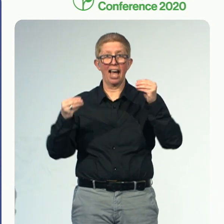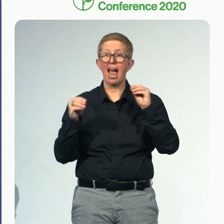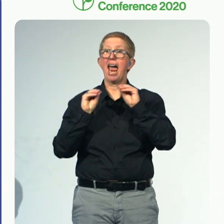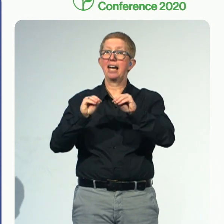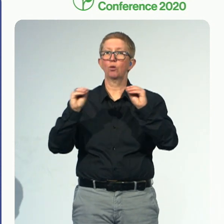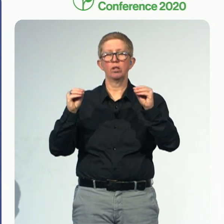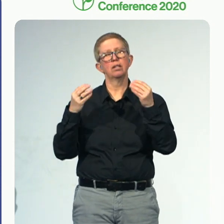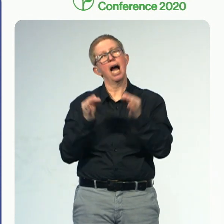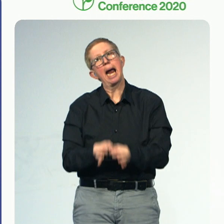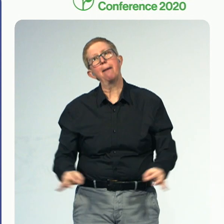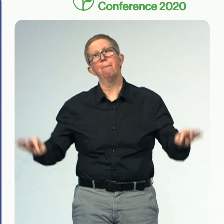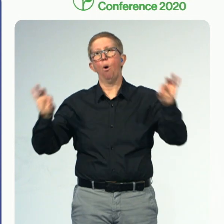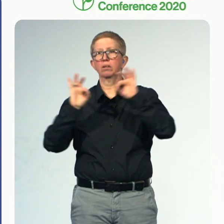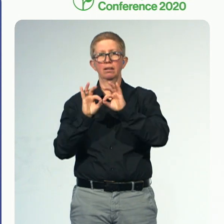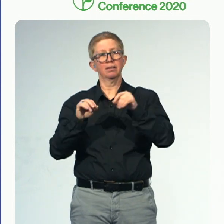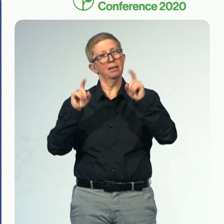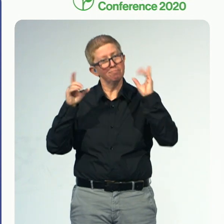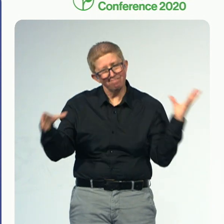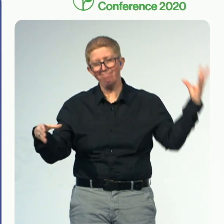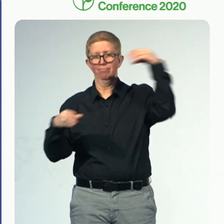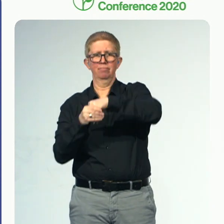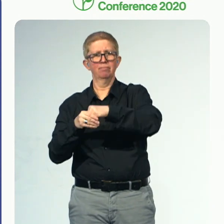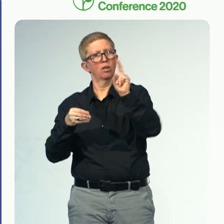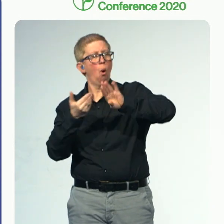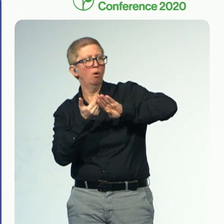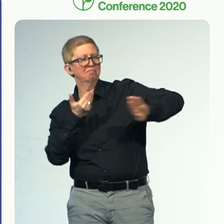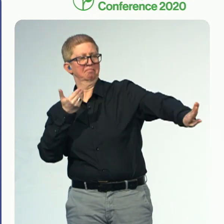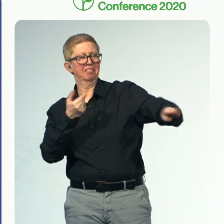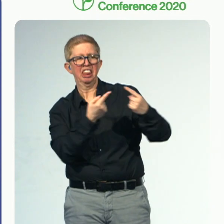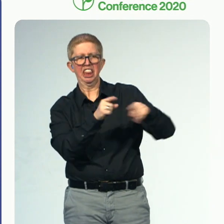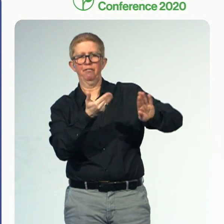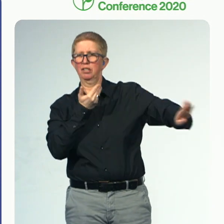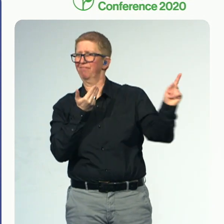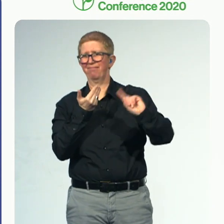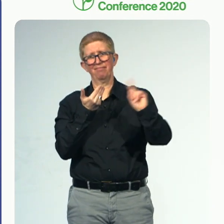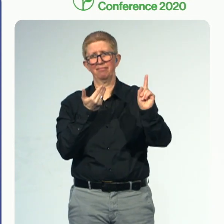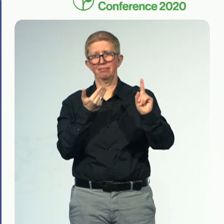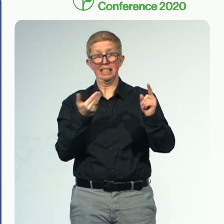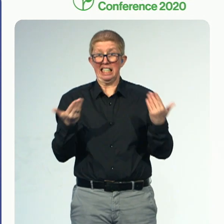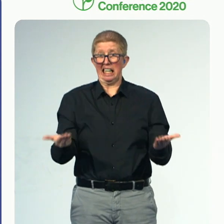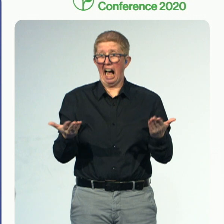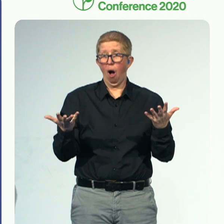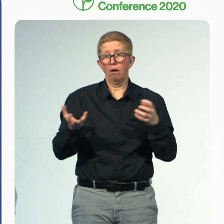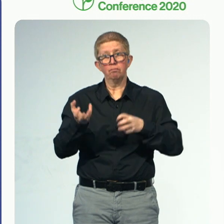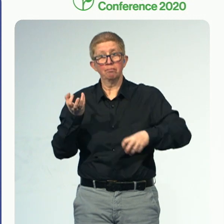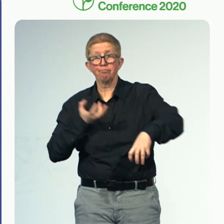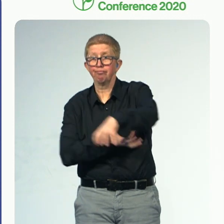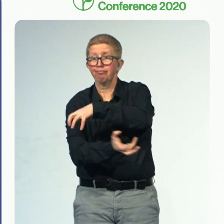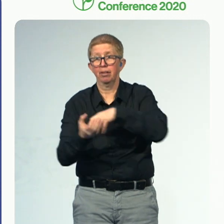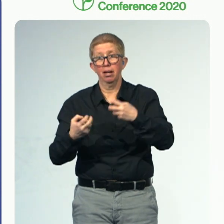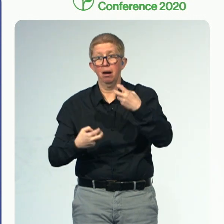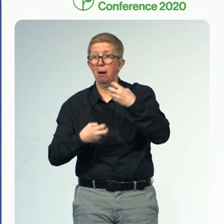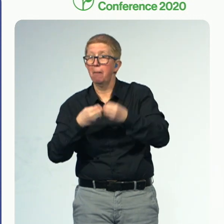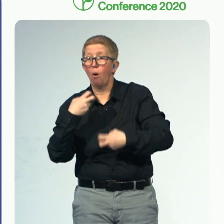of ending the learning crisis. Because we know that when we train teachers in teaching strategies